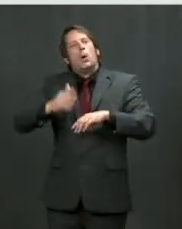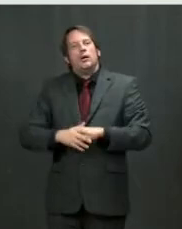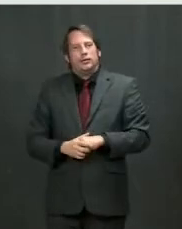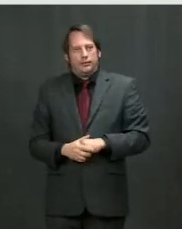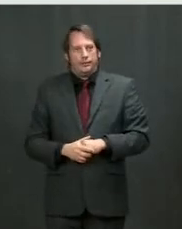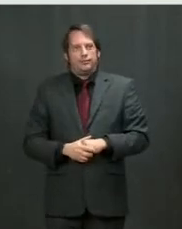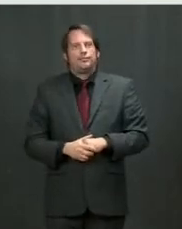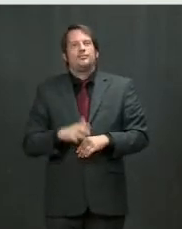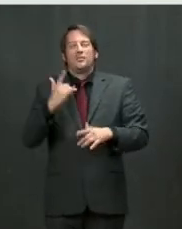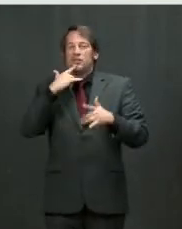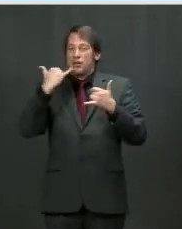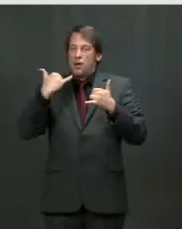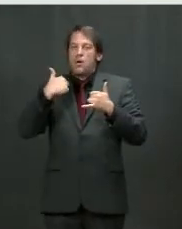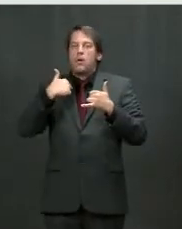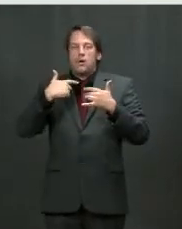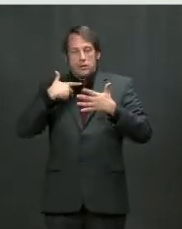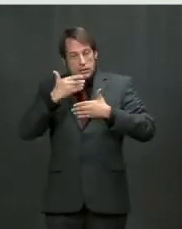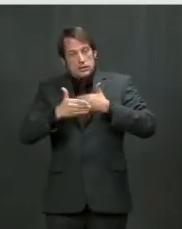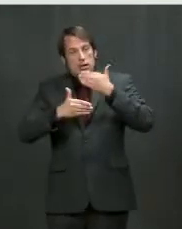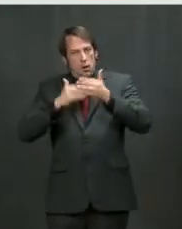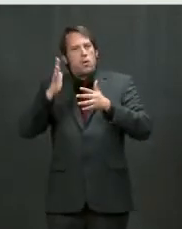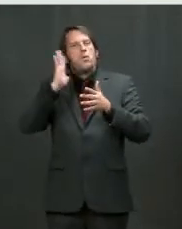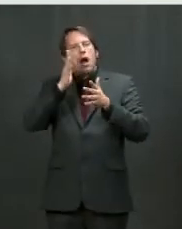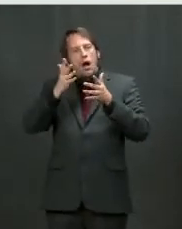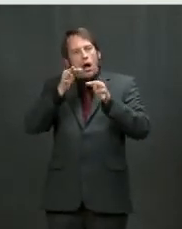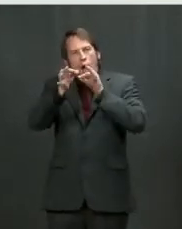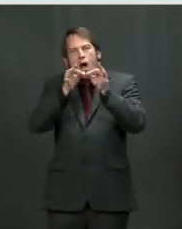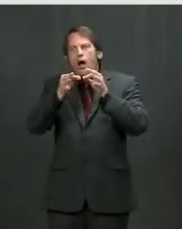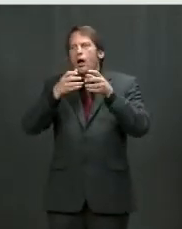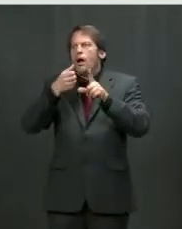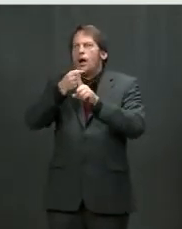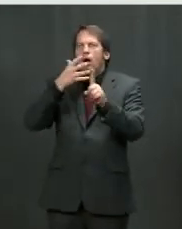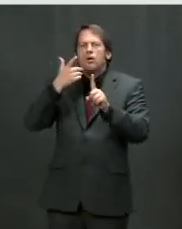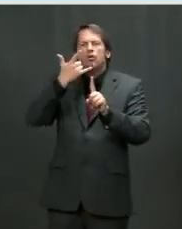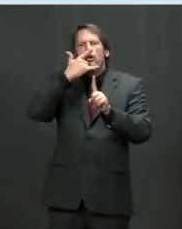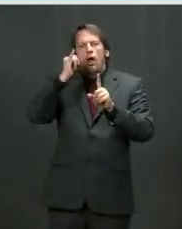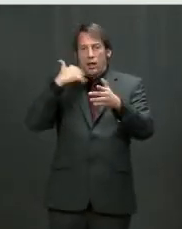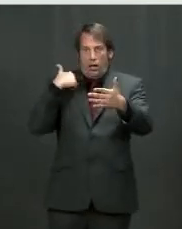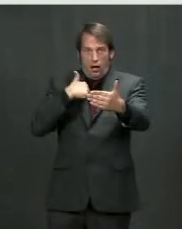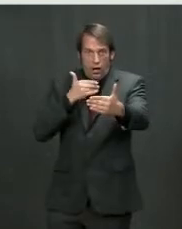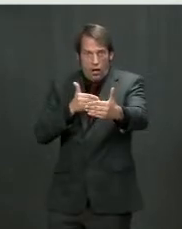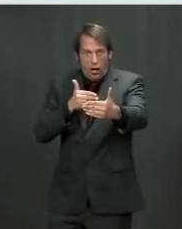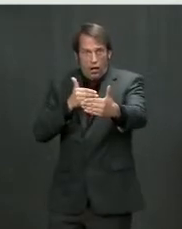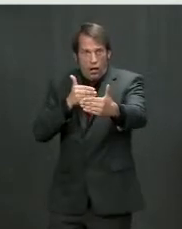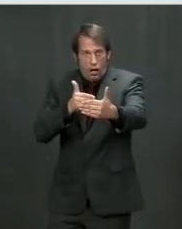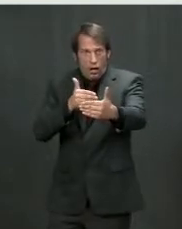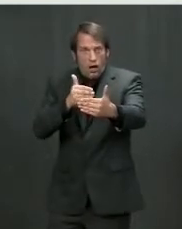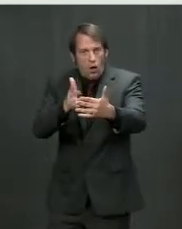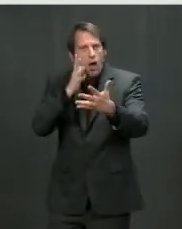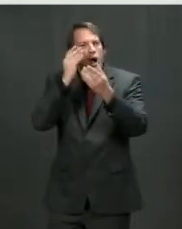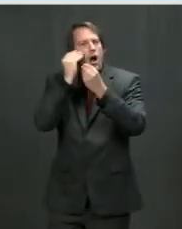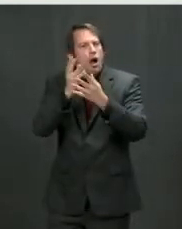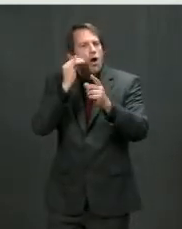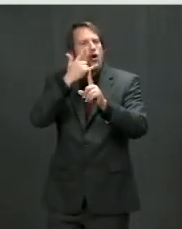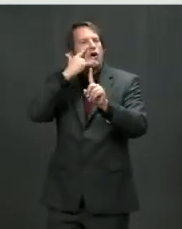degree of normality, which everyone really quite dramatically notices it. It's on the way. Hang in there.